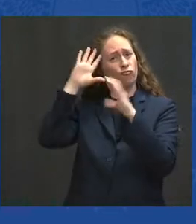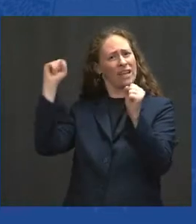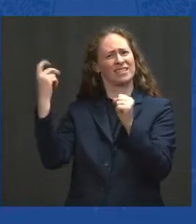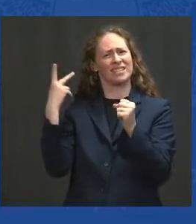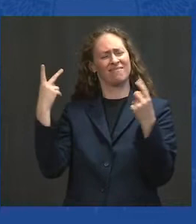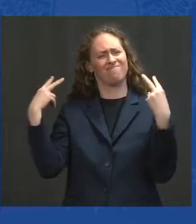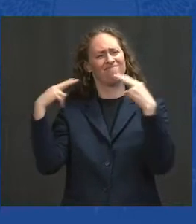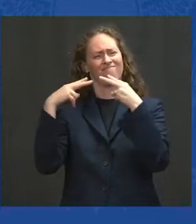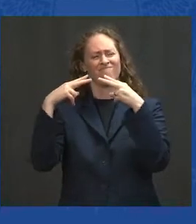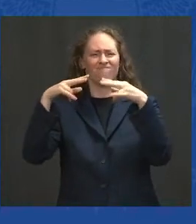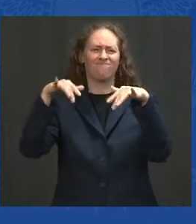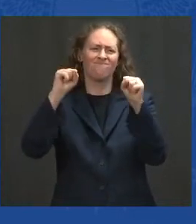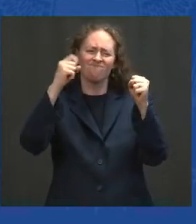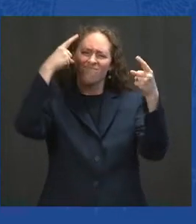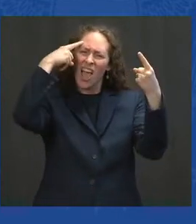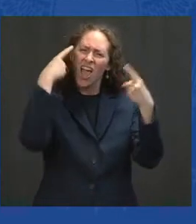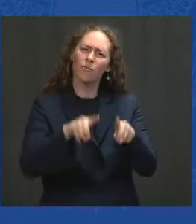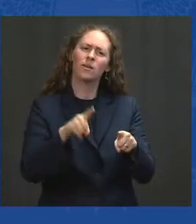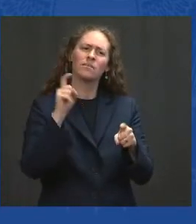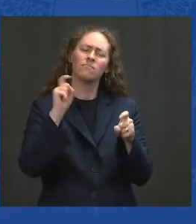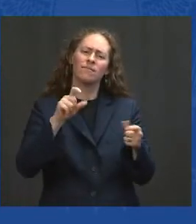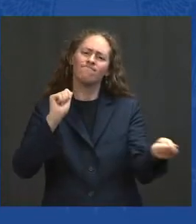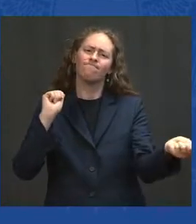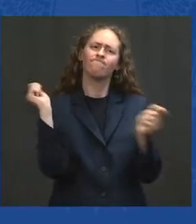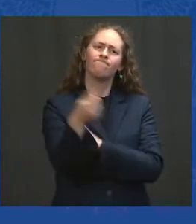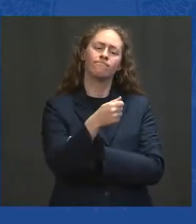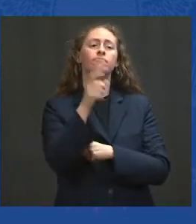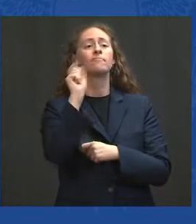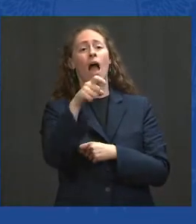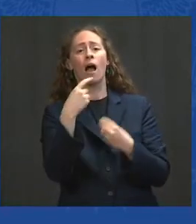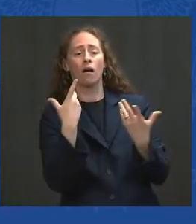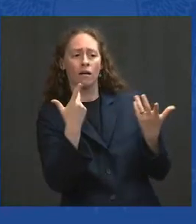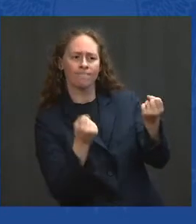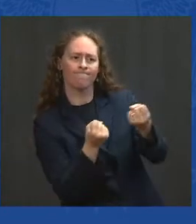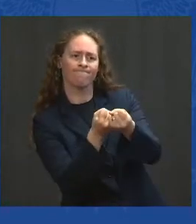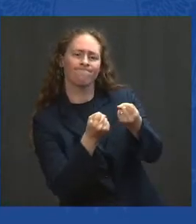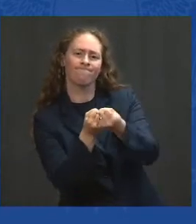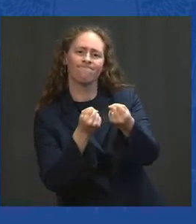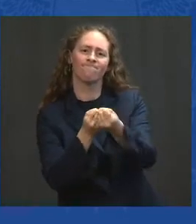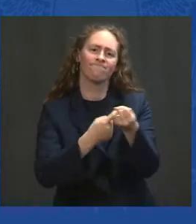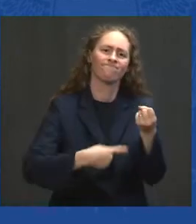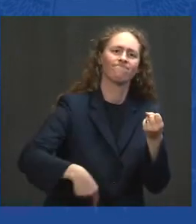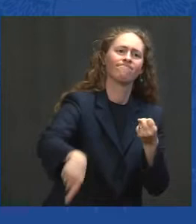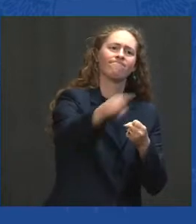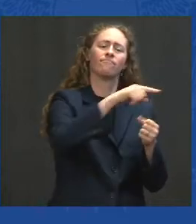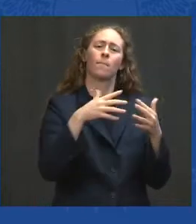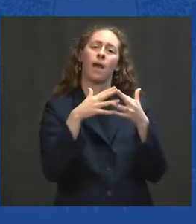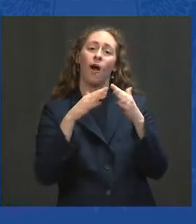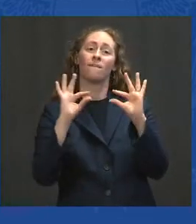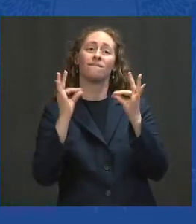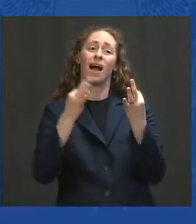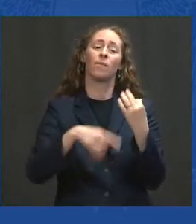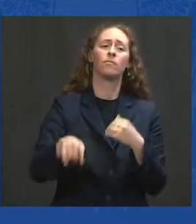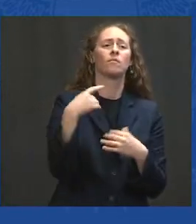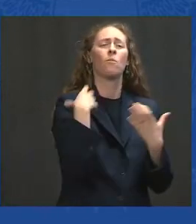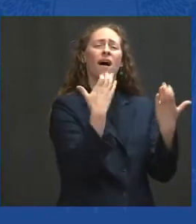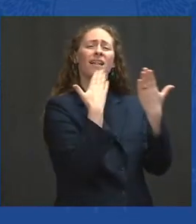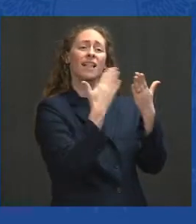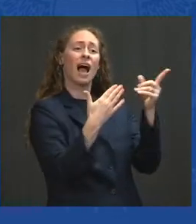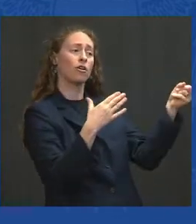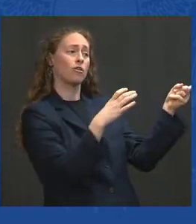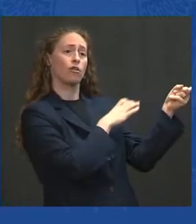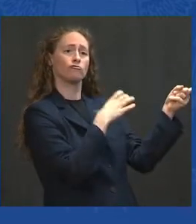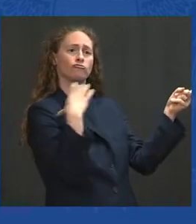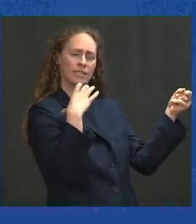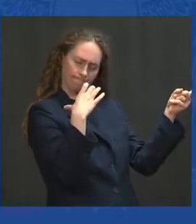some relief. And that is exactly what we are doing. And I want to thank those members of Congress who led and voted